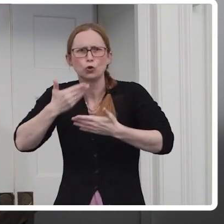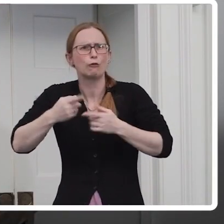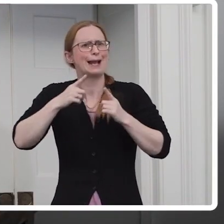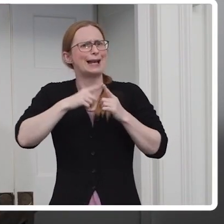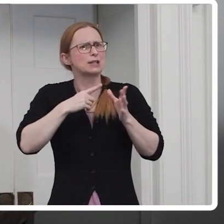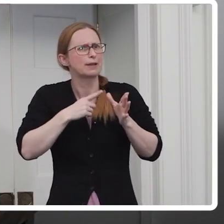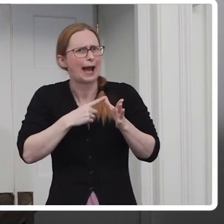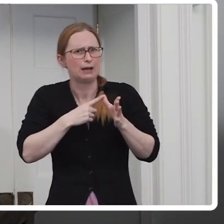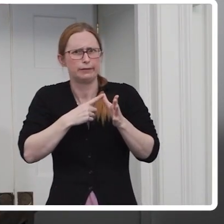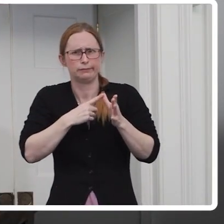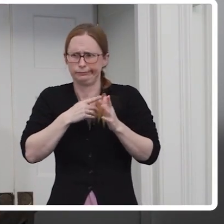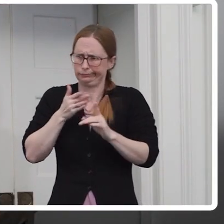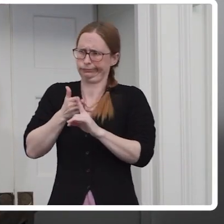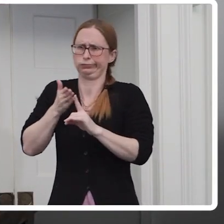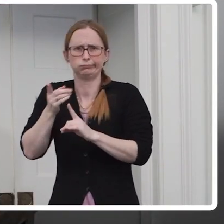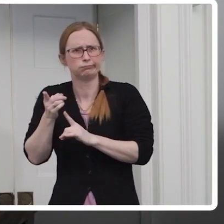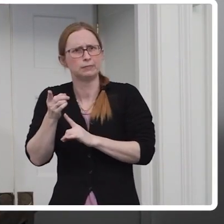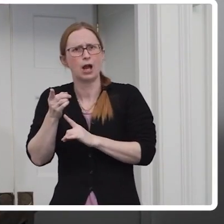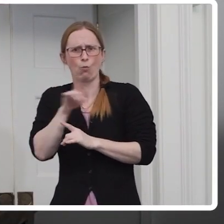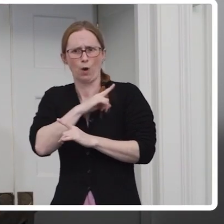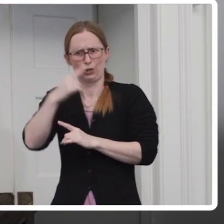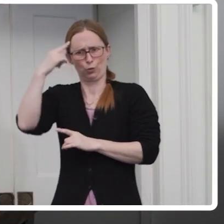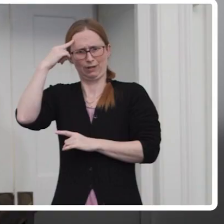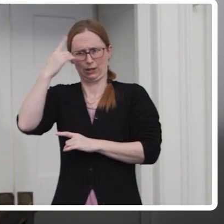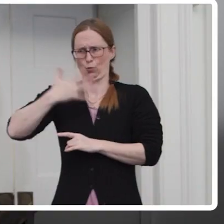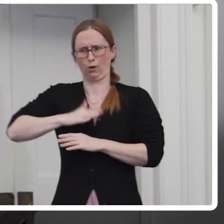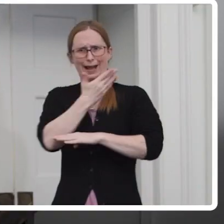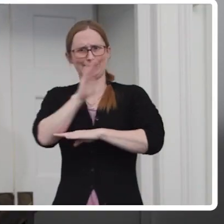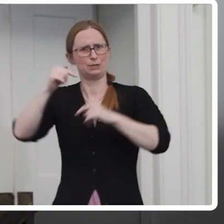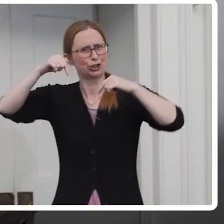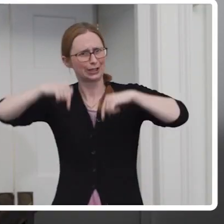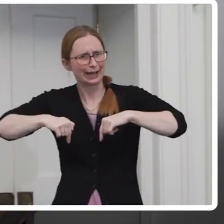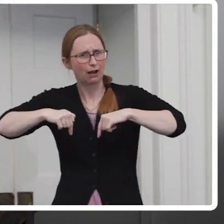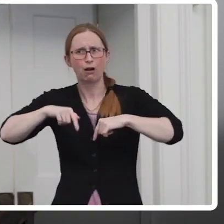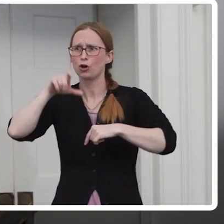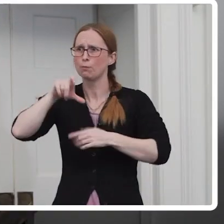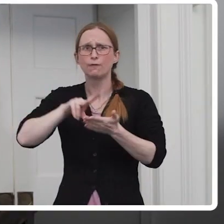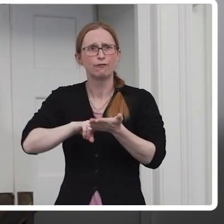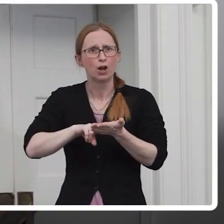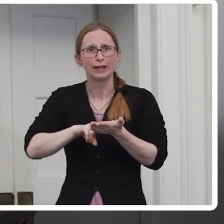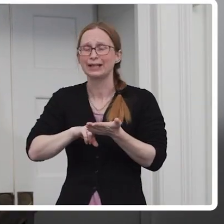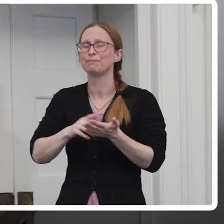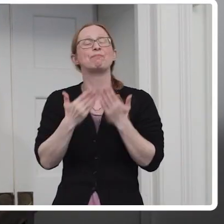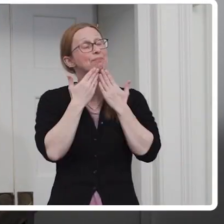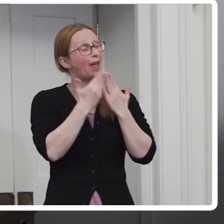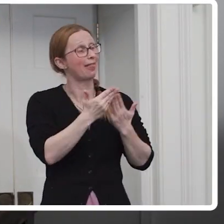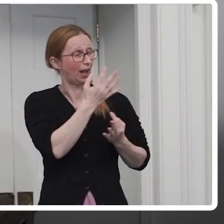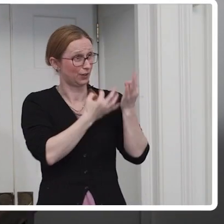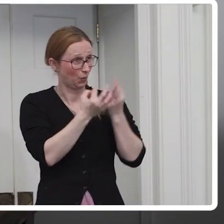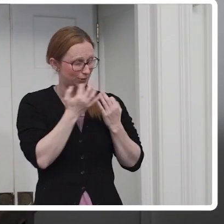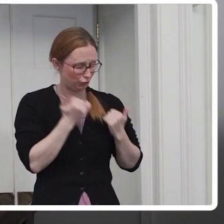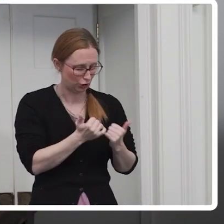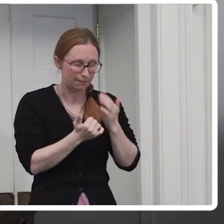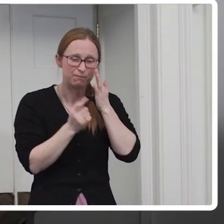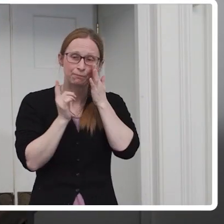the story of Elizabeth Allen reach you, and why did you say to put this exhibition on here at Compton Verney?